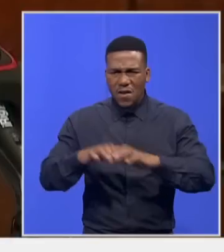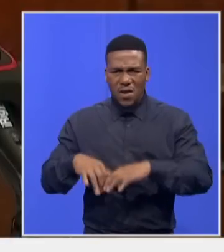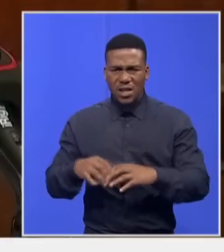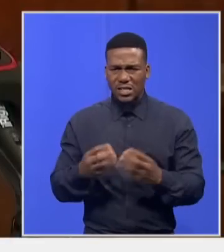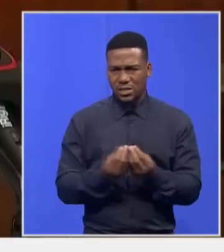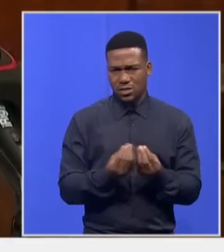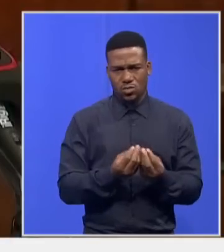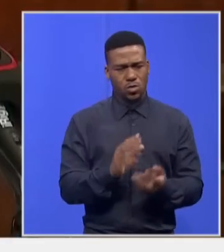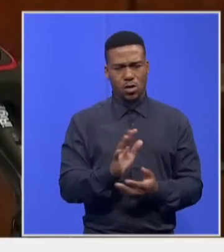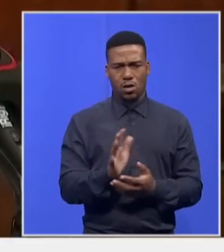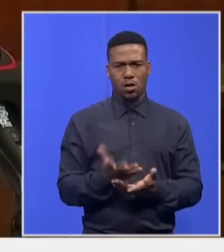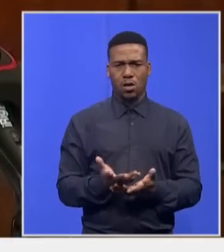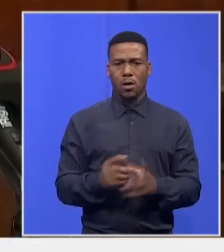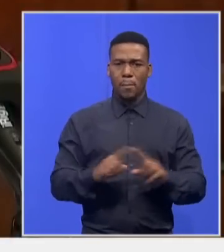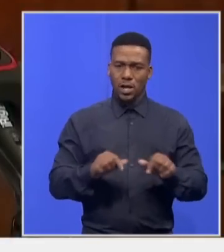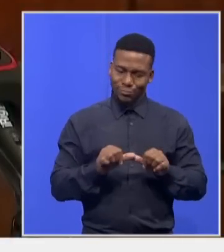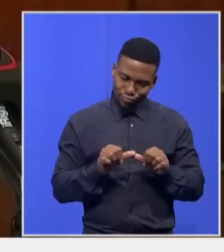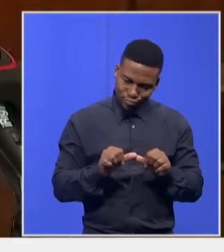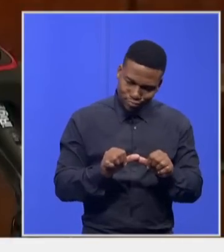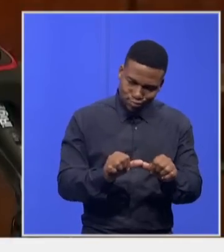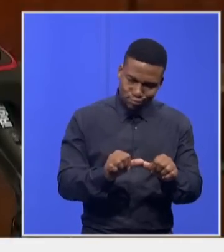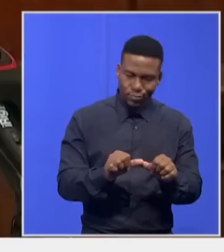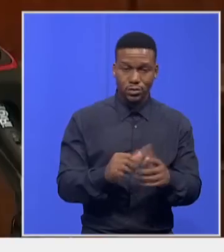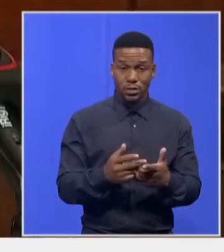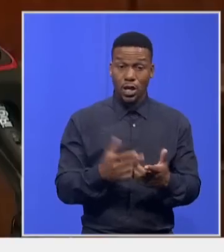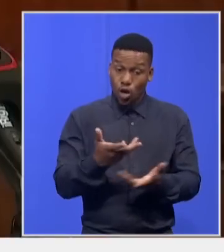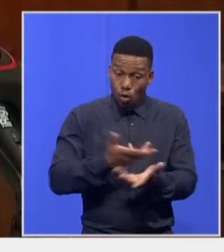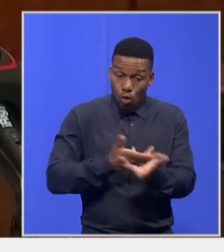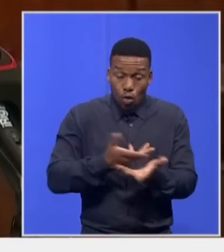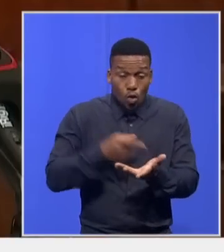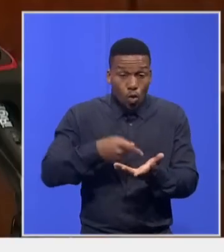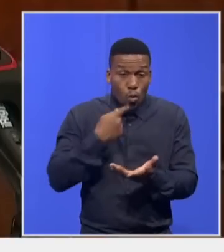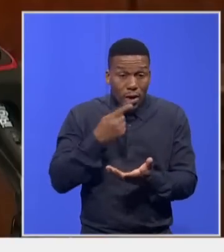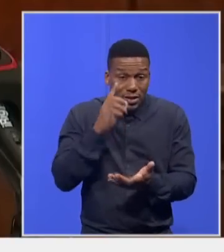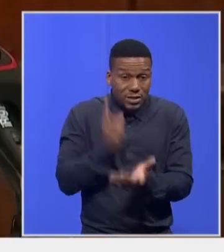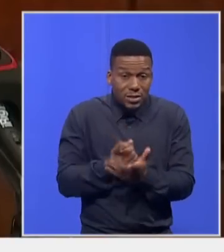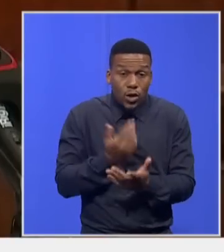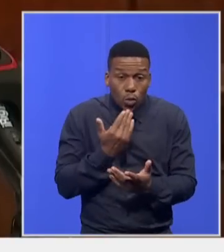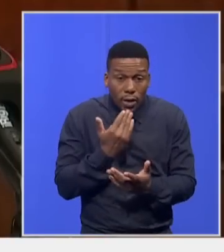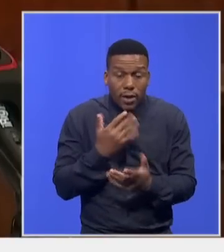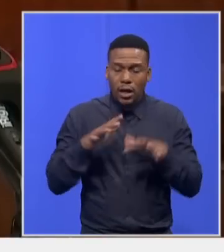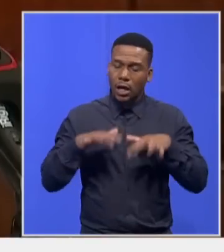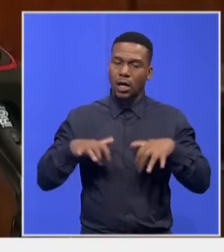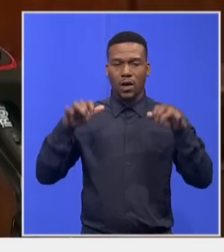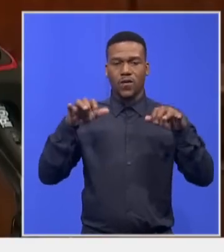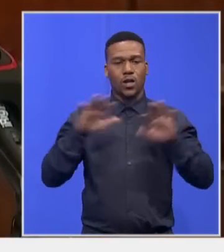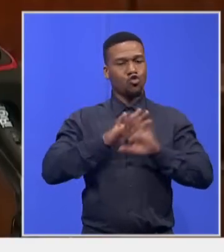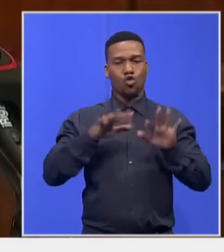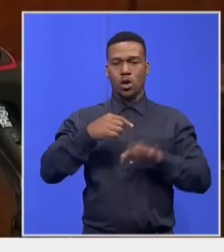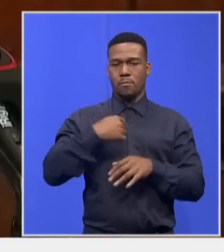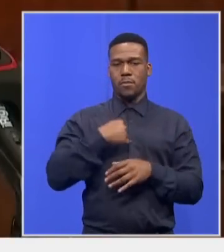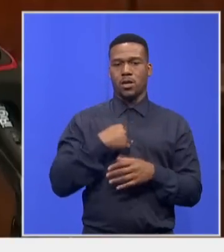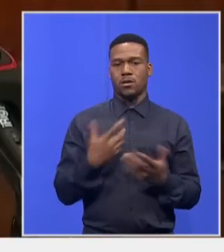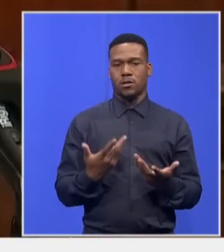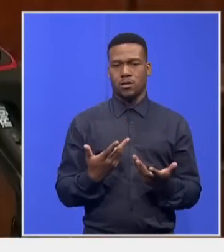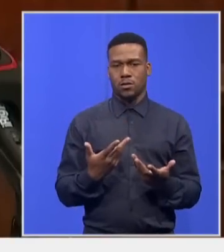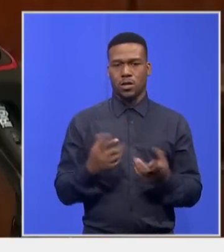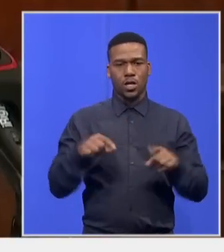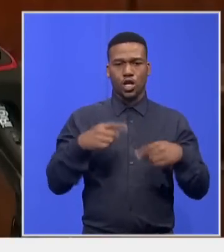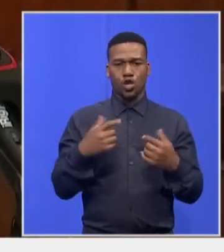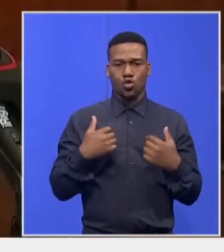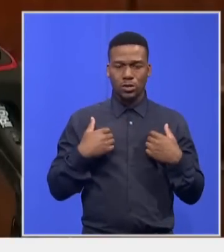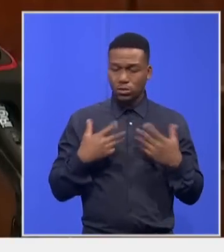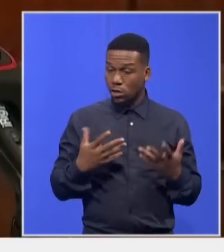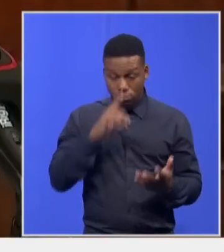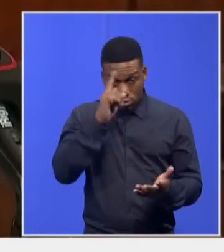a conversation that only Cabinet can have, and make that determination is not mine, and I don't want to preempt it.